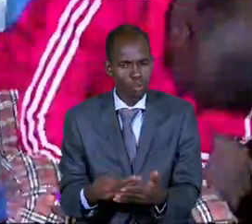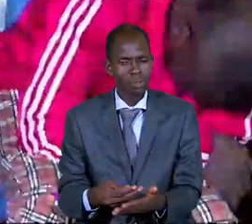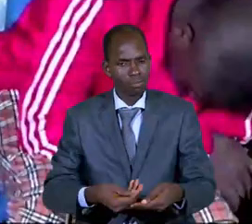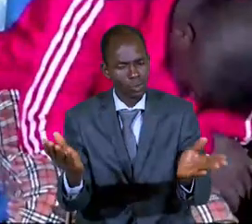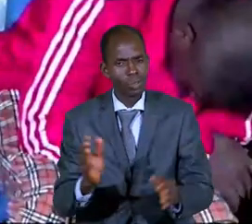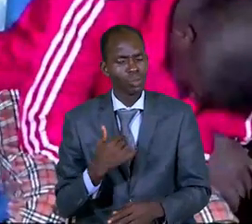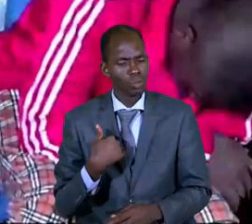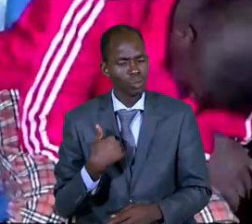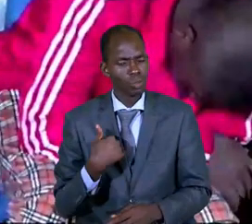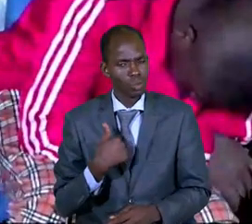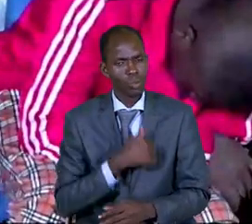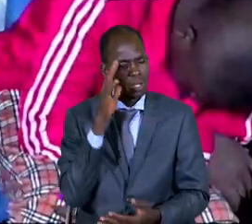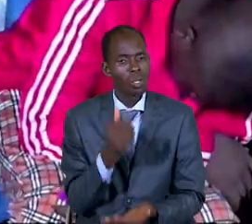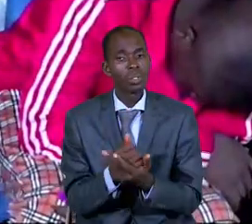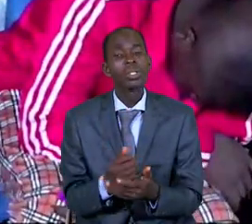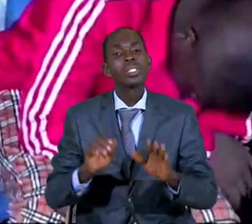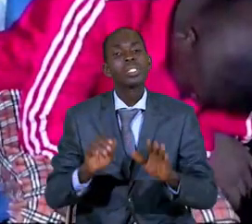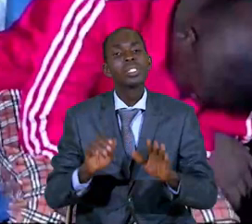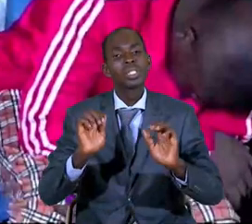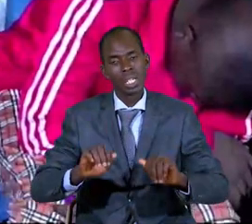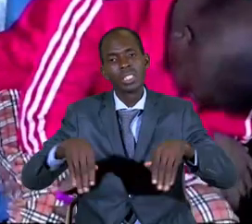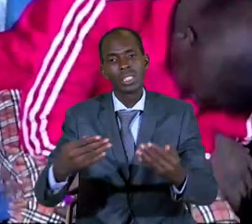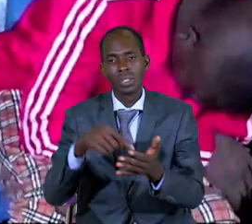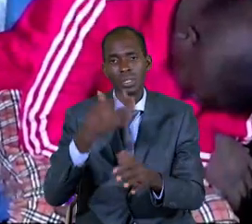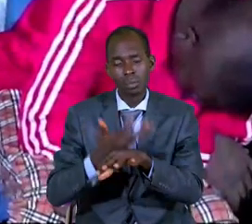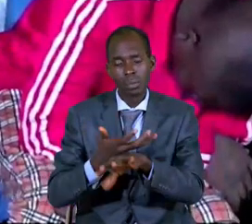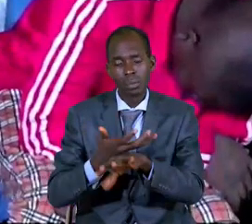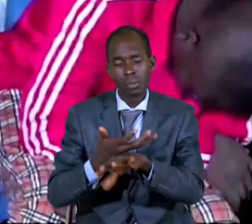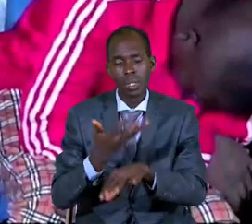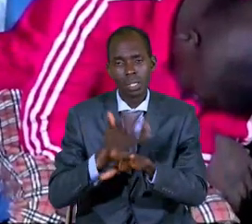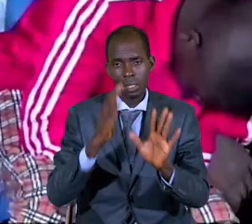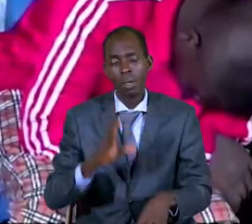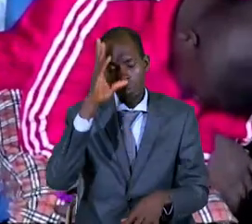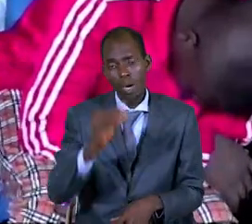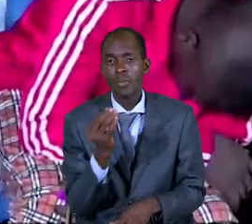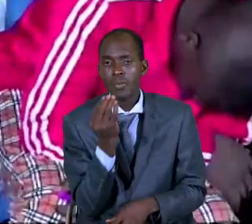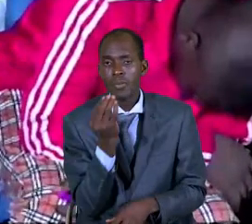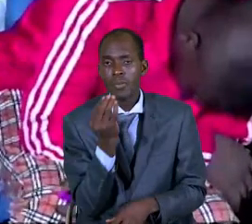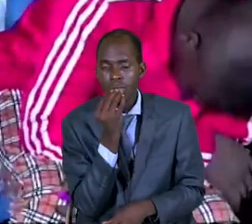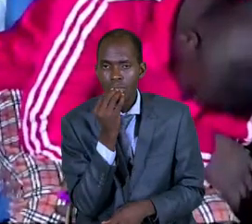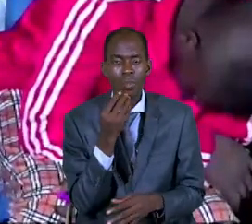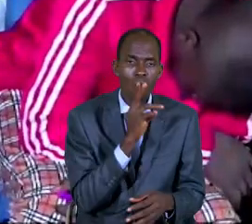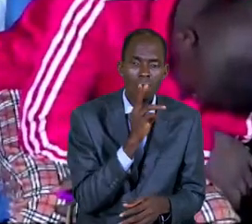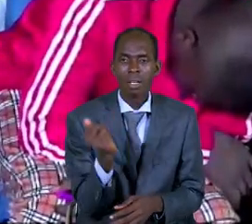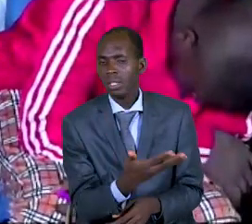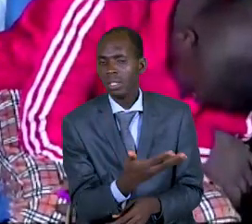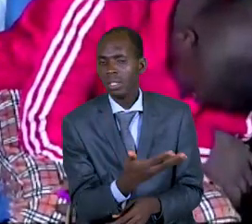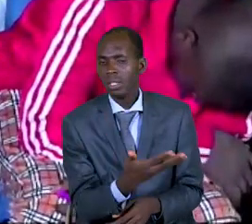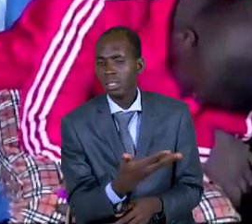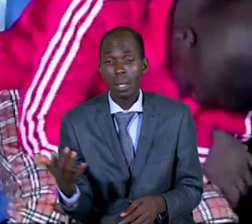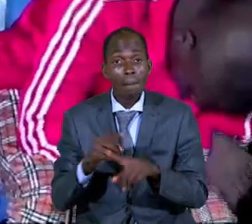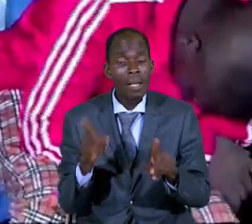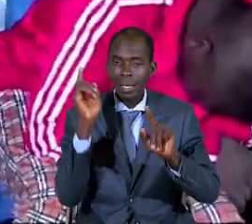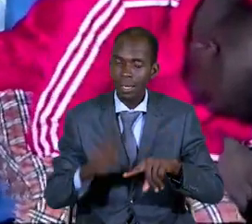They couldn't give him a sight. All the people of the world and all the beneficiaries and all the benefactors